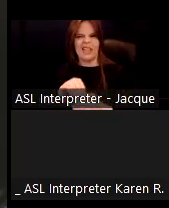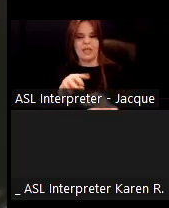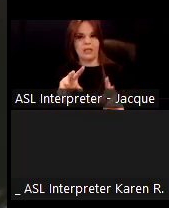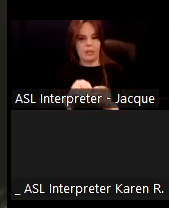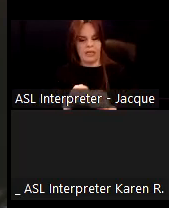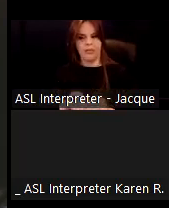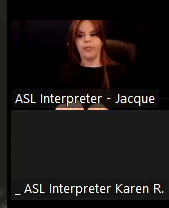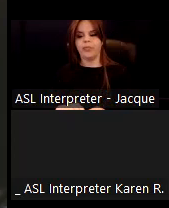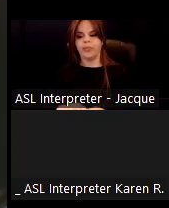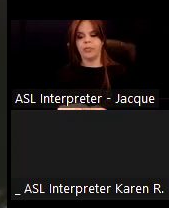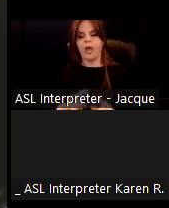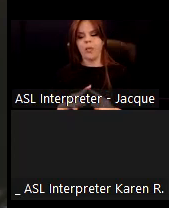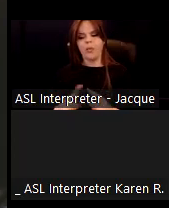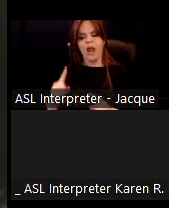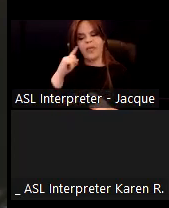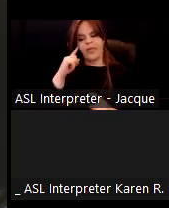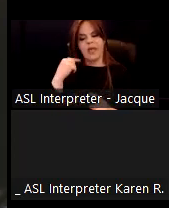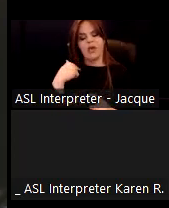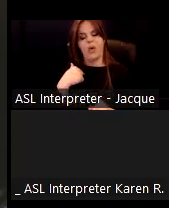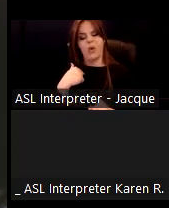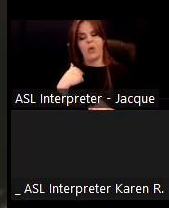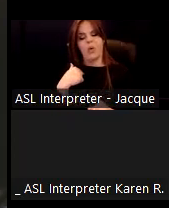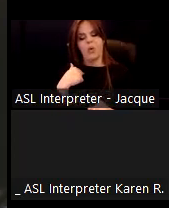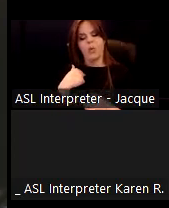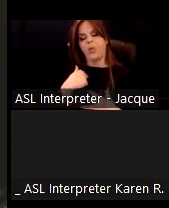but I think that we